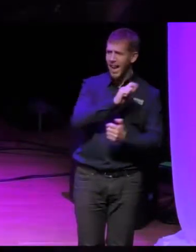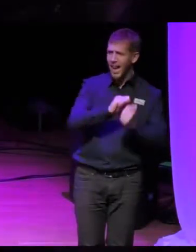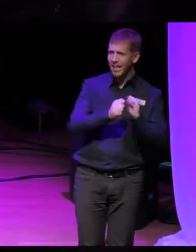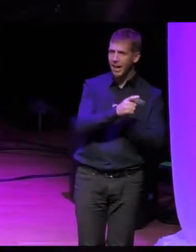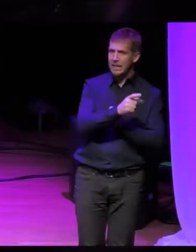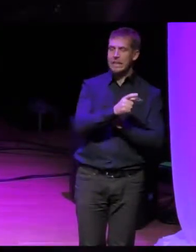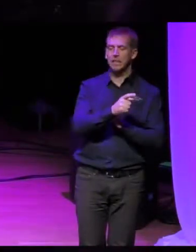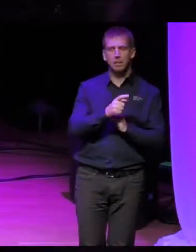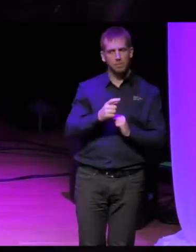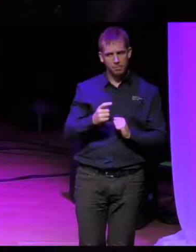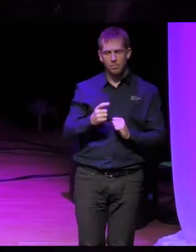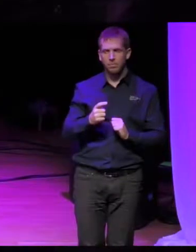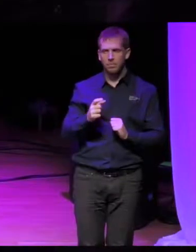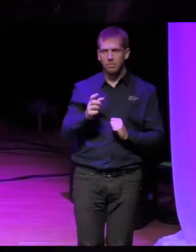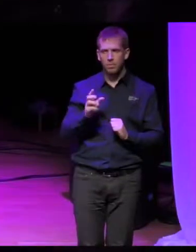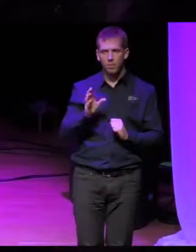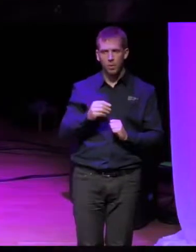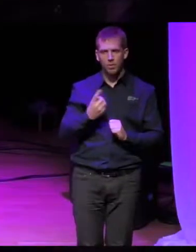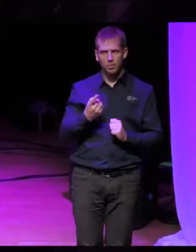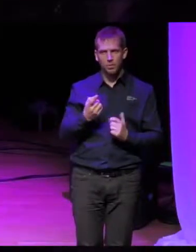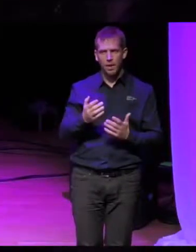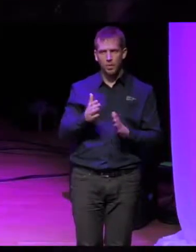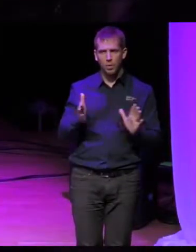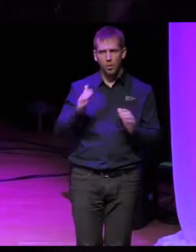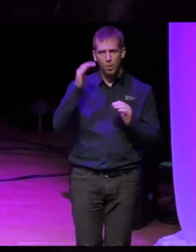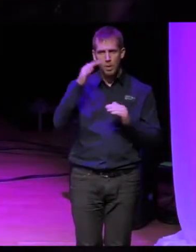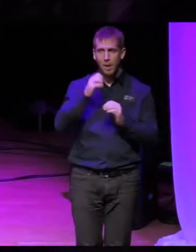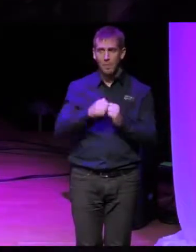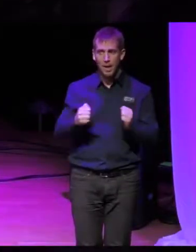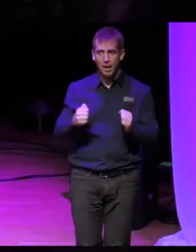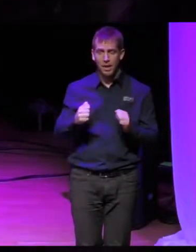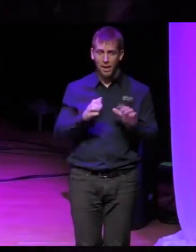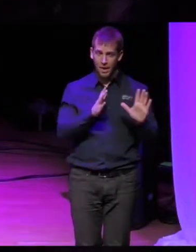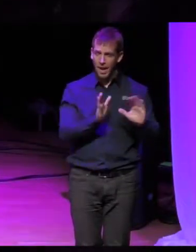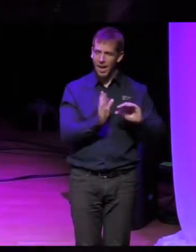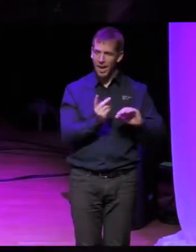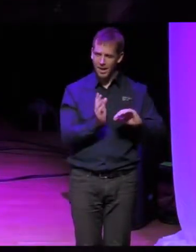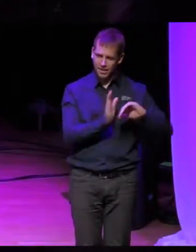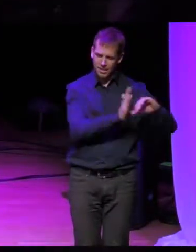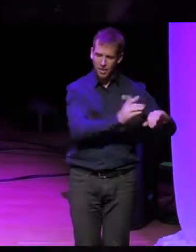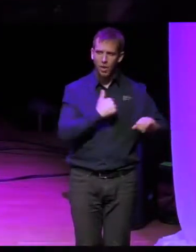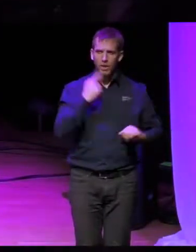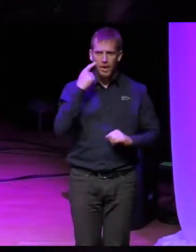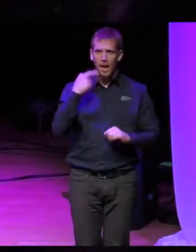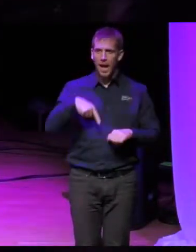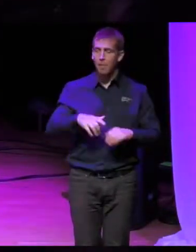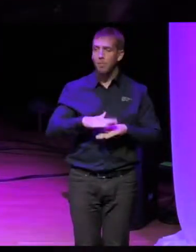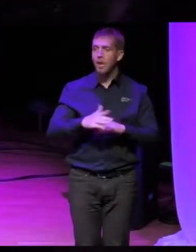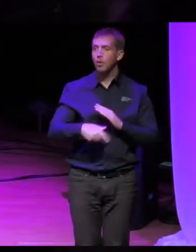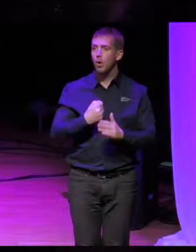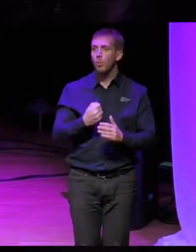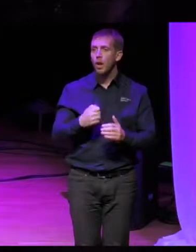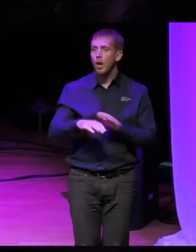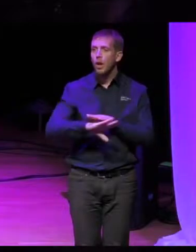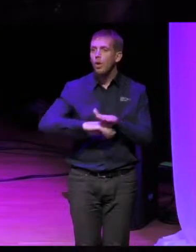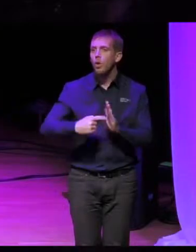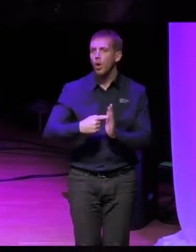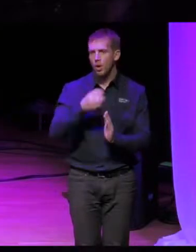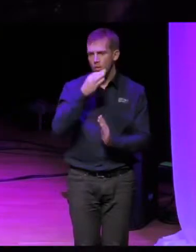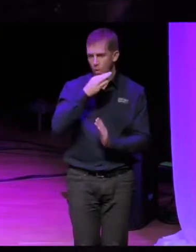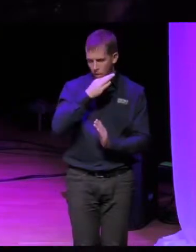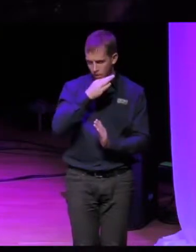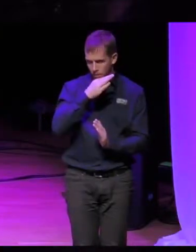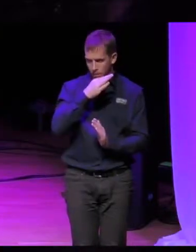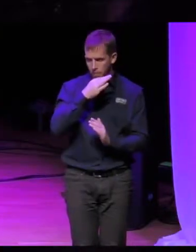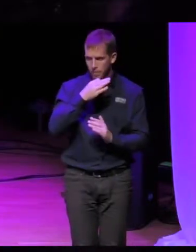But the focus that I'm going to bring today is on constitutional challenges, meaning regardless of whether the policy is